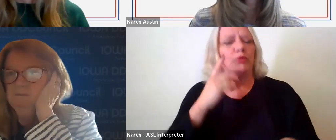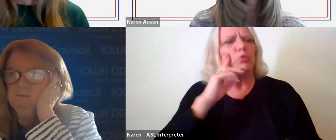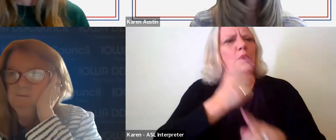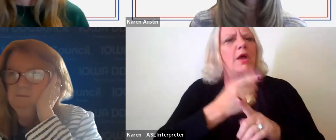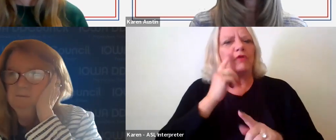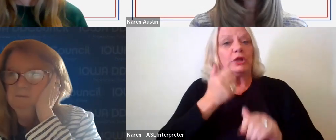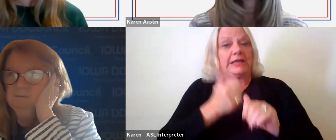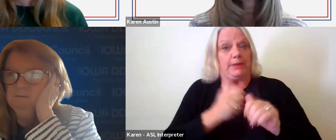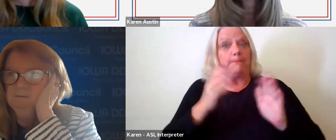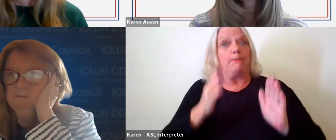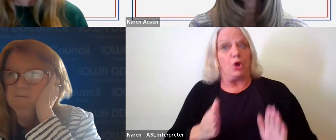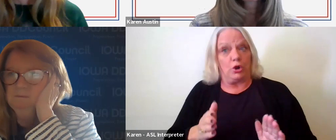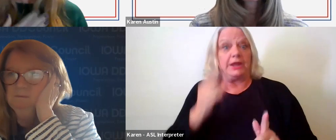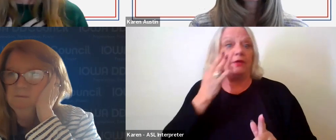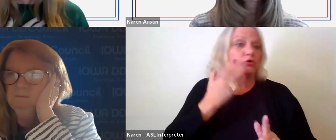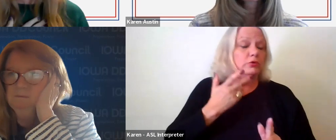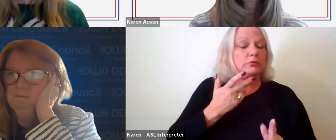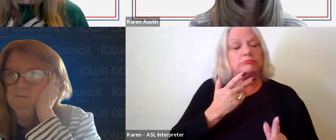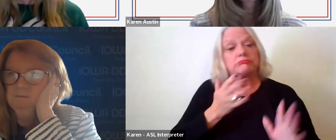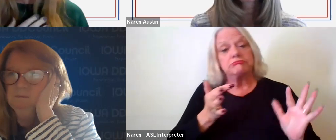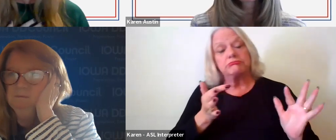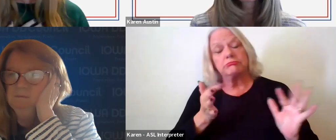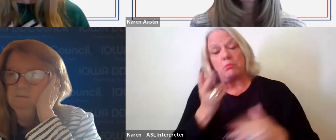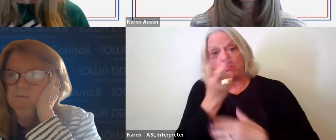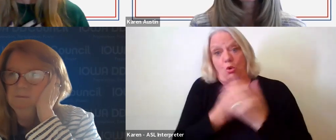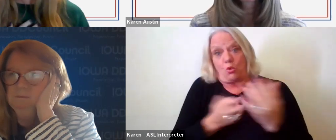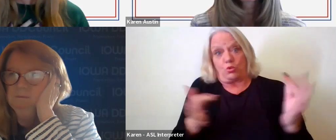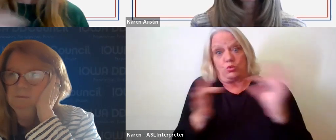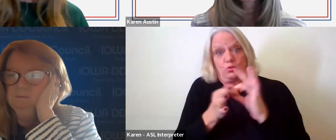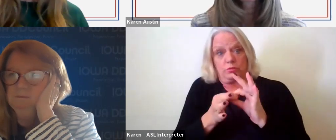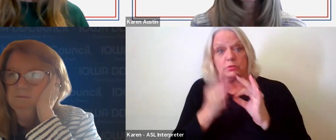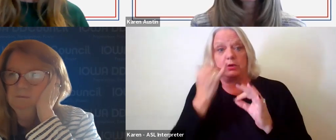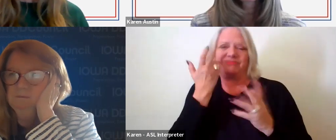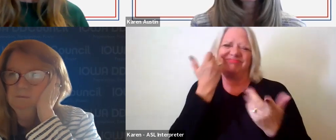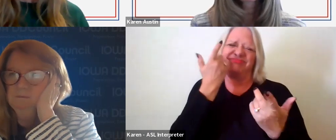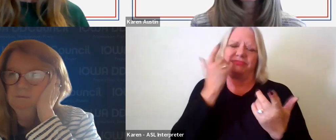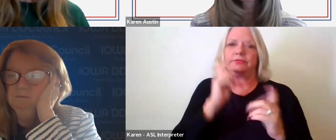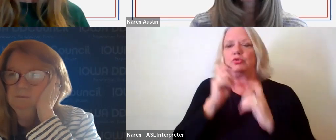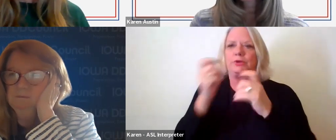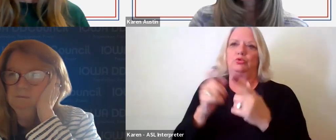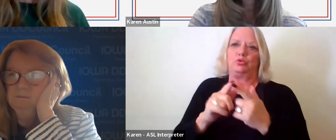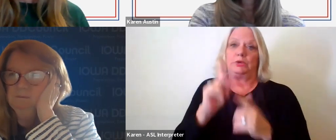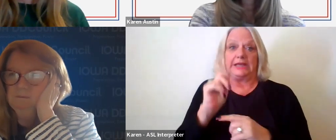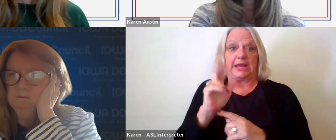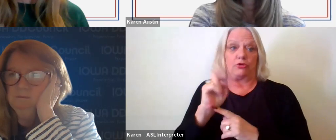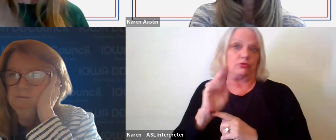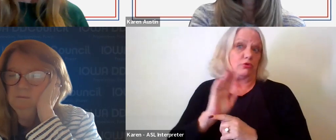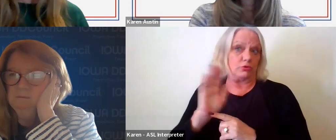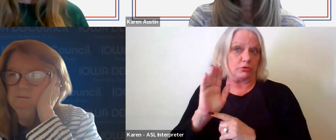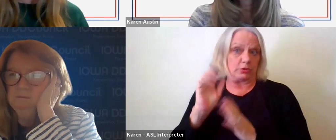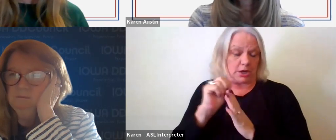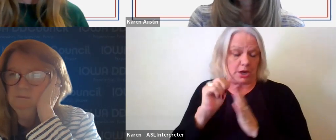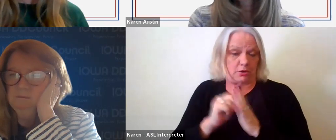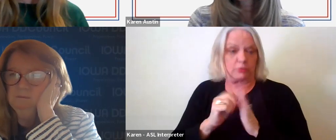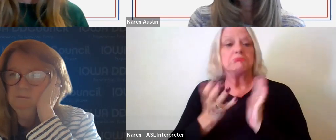contributes that amount. So if you're filing jointly, like if I was going to contribute to Karen's account, and let's say Brooke and